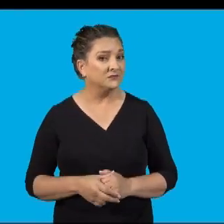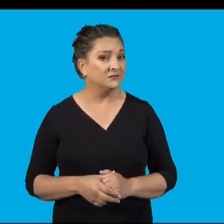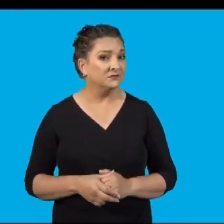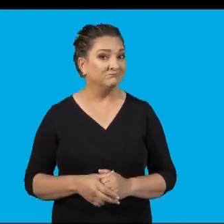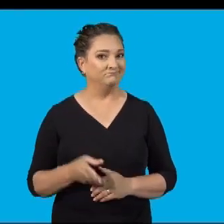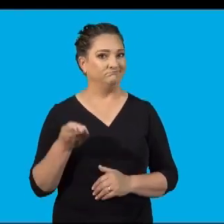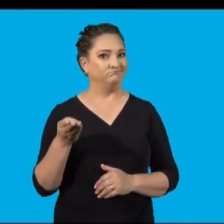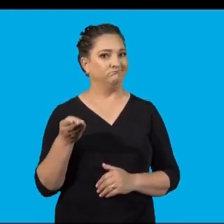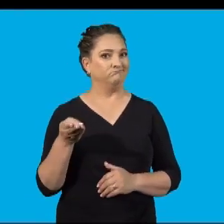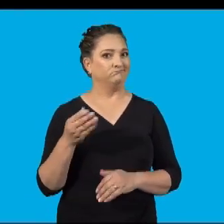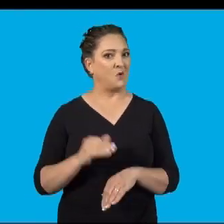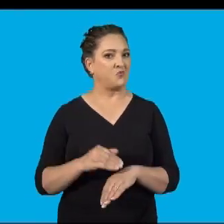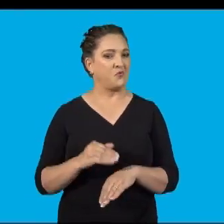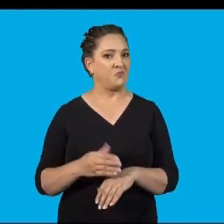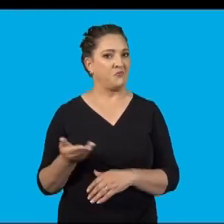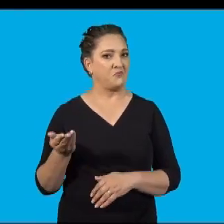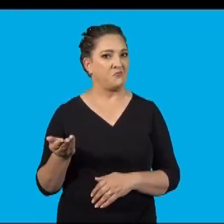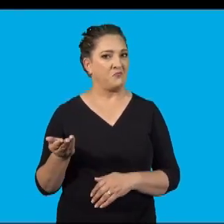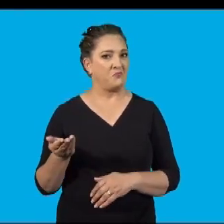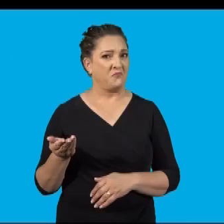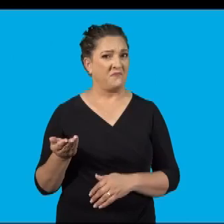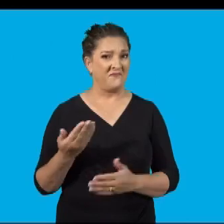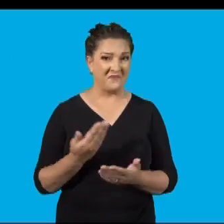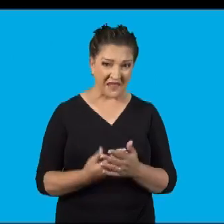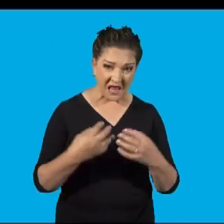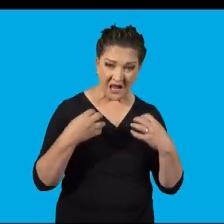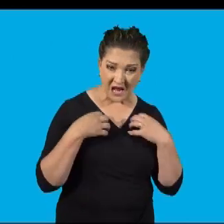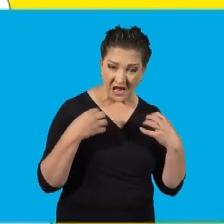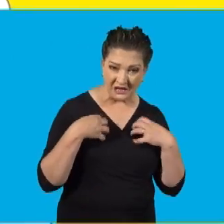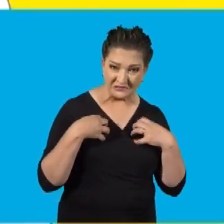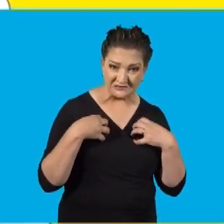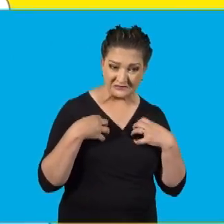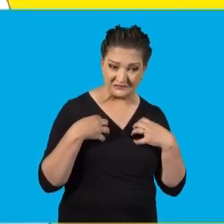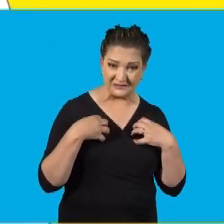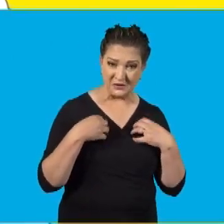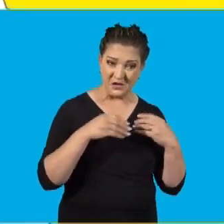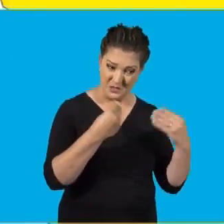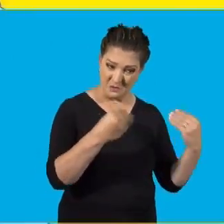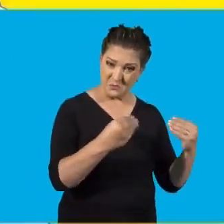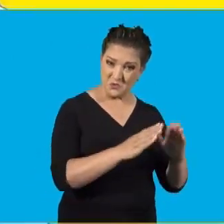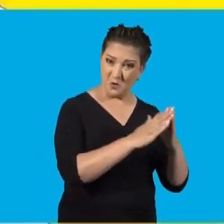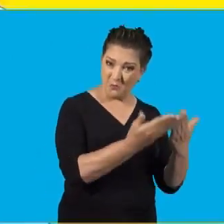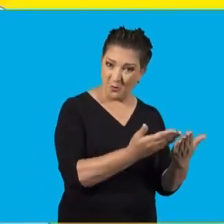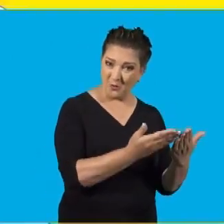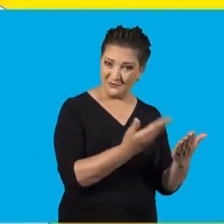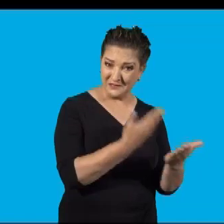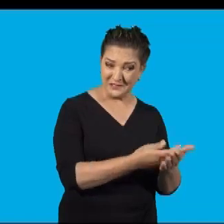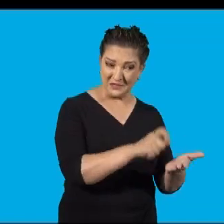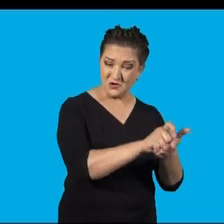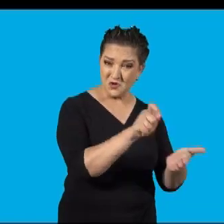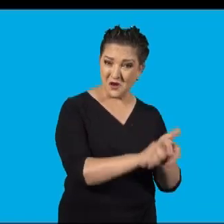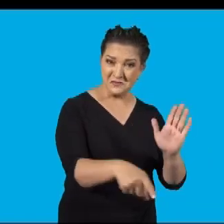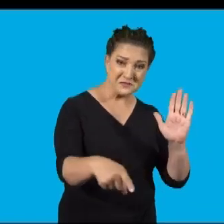36,000. There is a problem. We cannot record an asset in the business books at